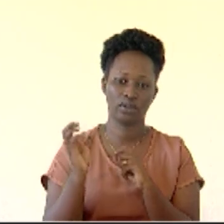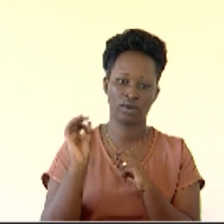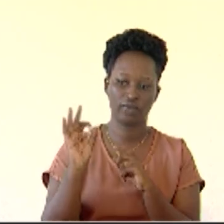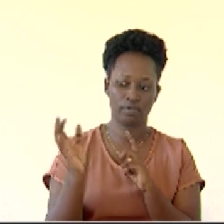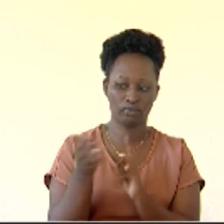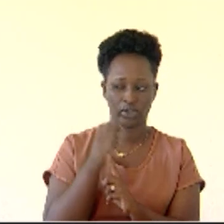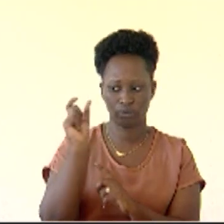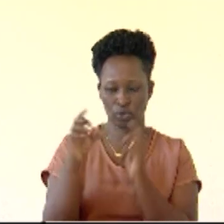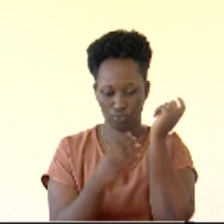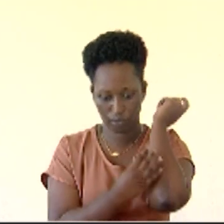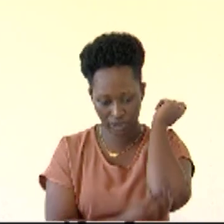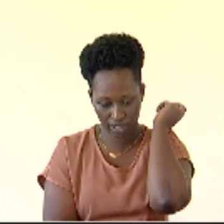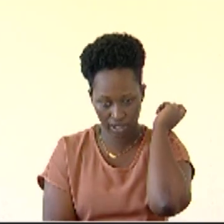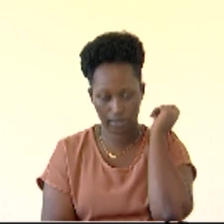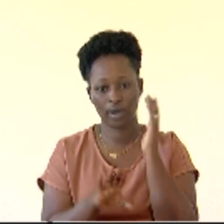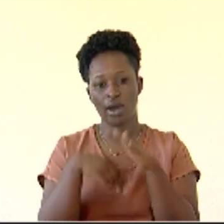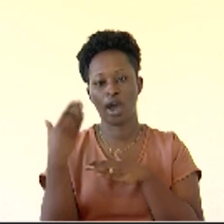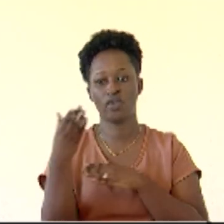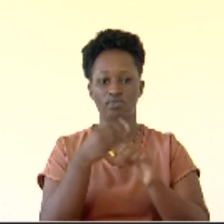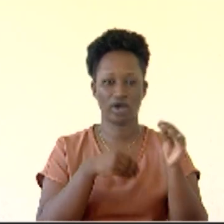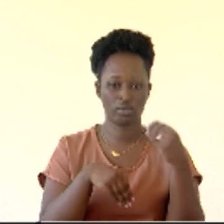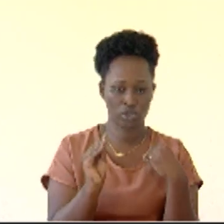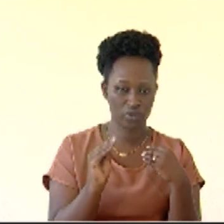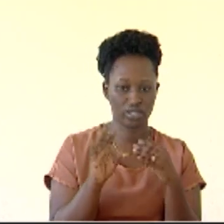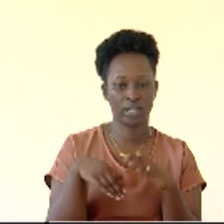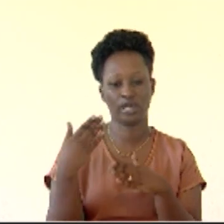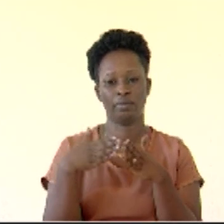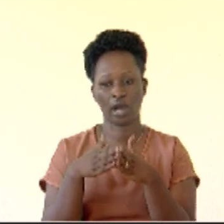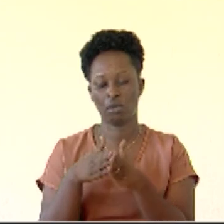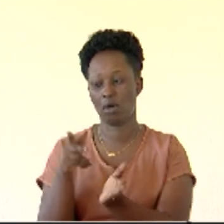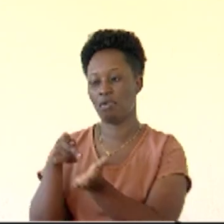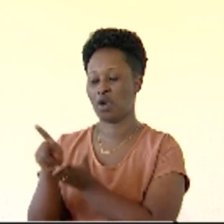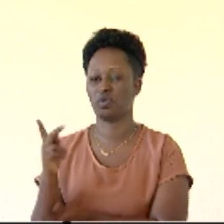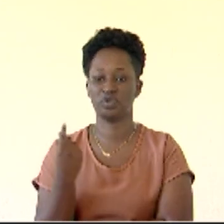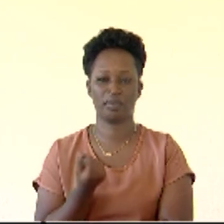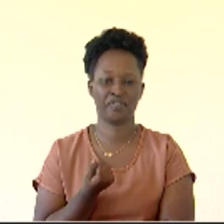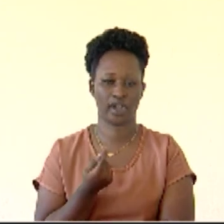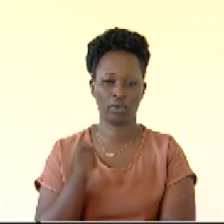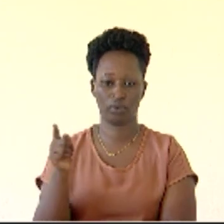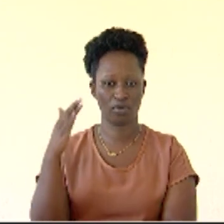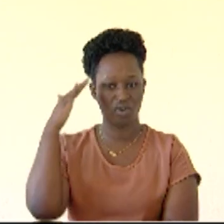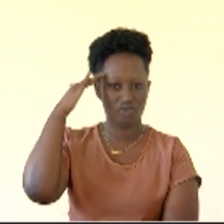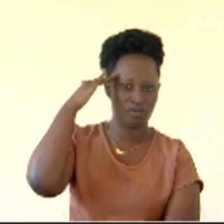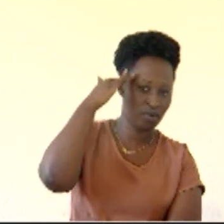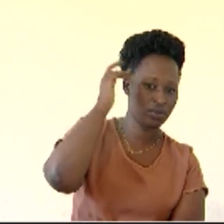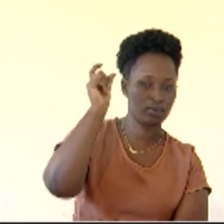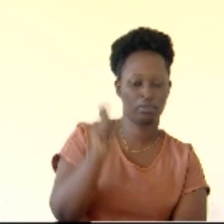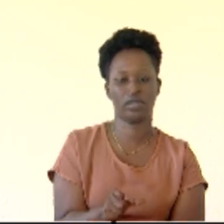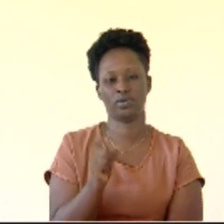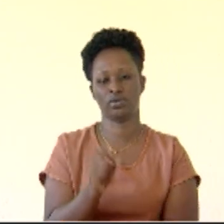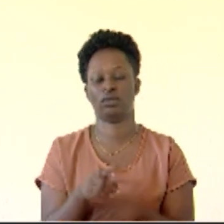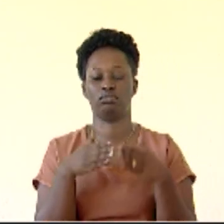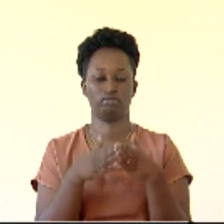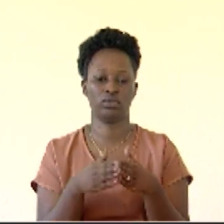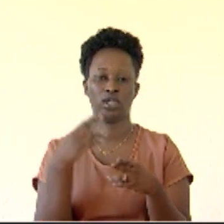poor, you get the advantages of being vulnerable of that individual, and you force her to what you call